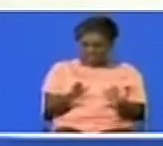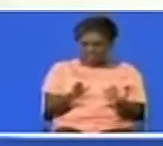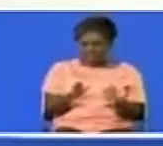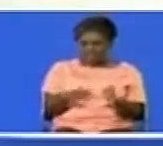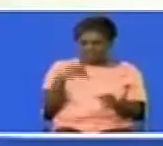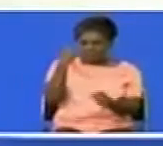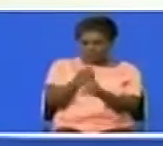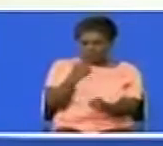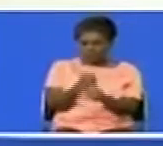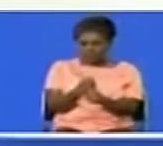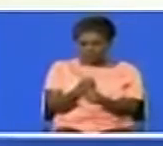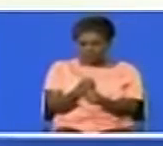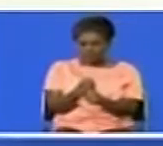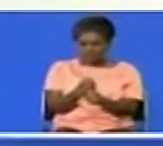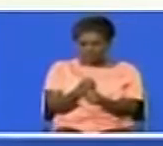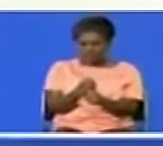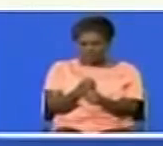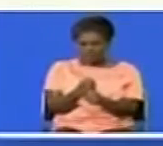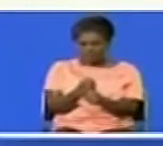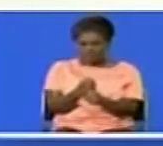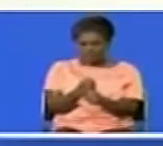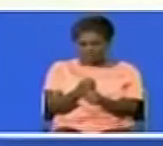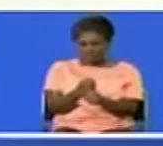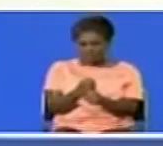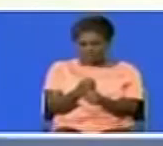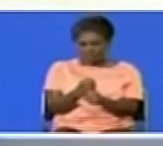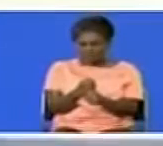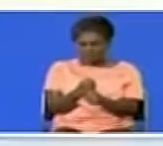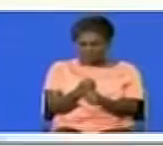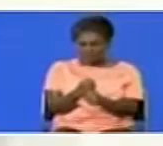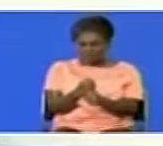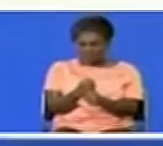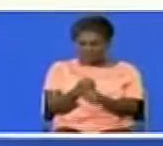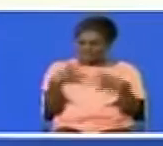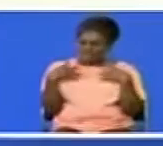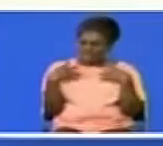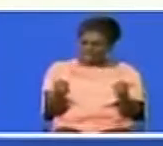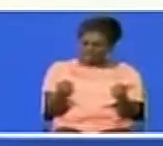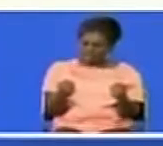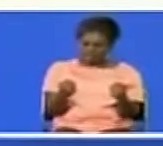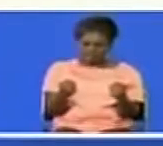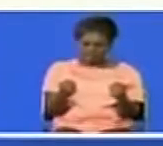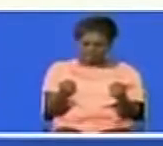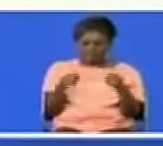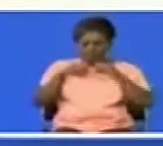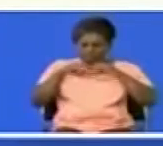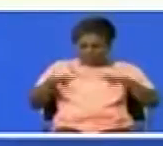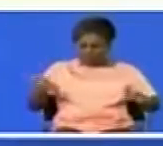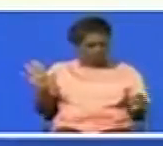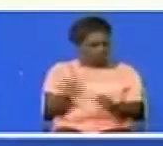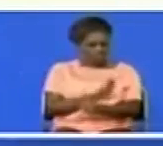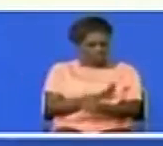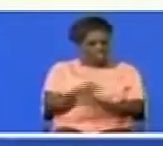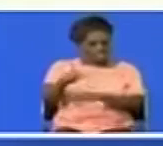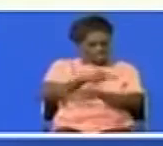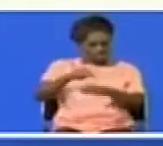were initiative four have been devolved before TA left. Health is completely devolved, so it's not a function with